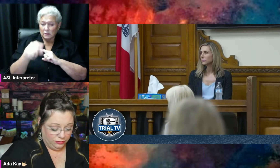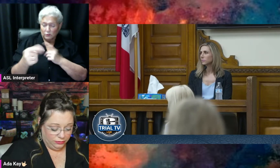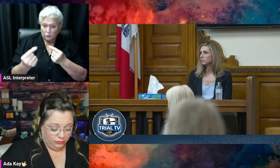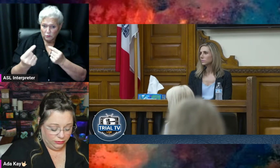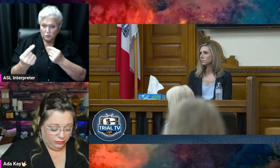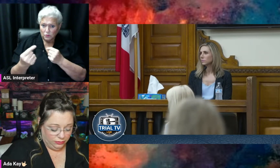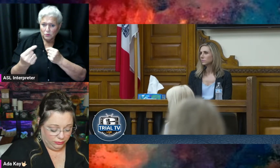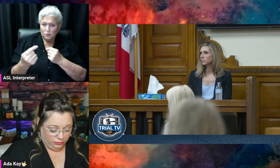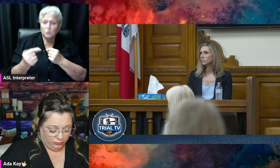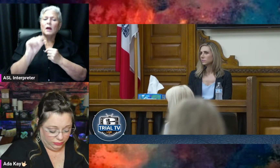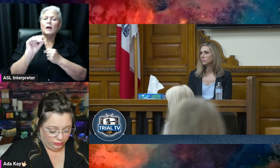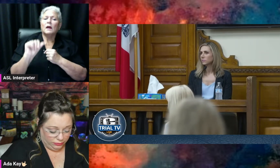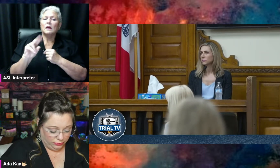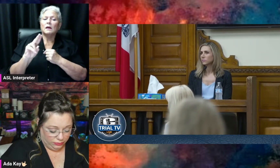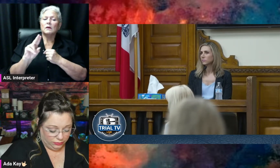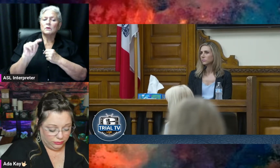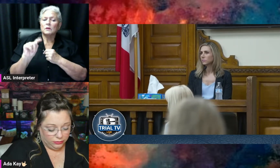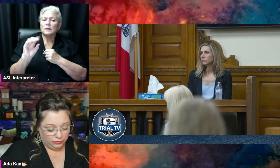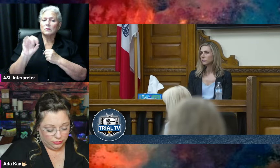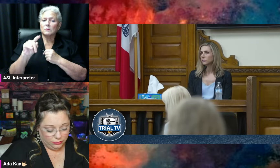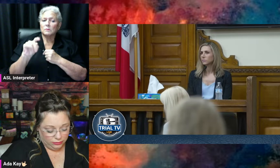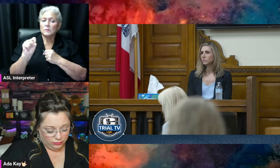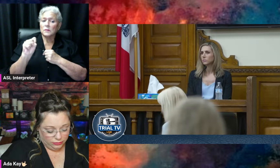May I approach again, Your Honor? Yes.